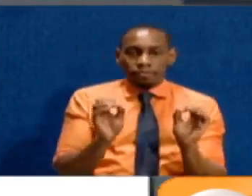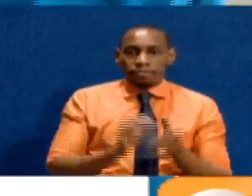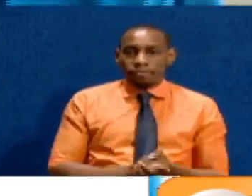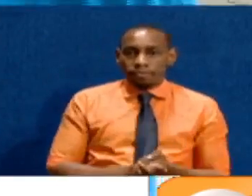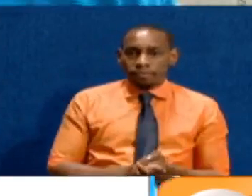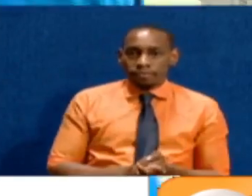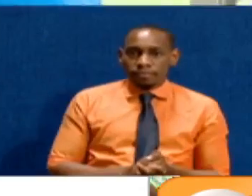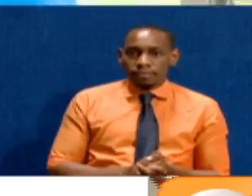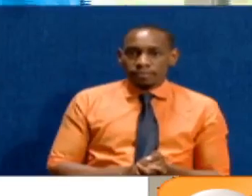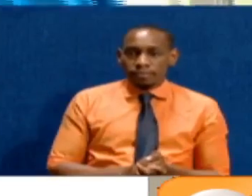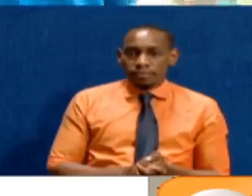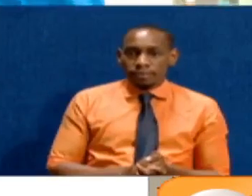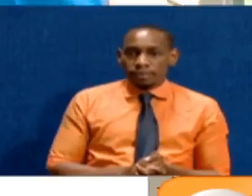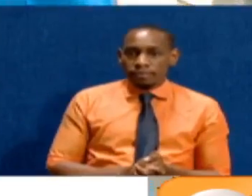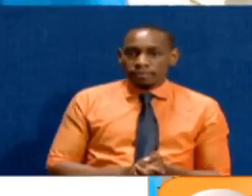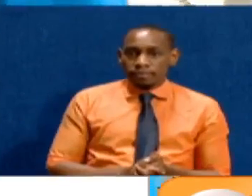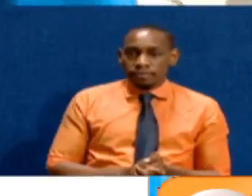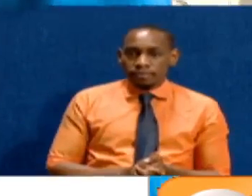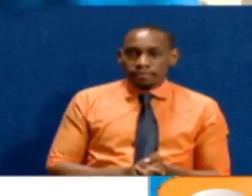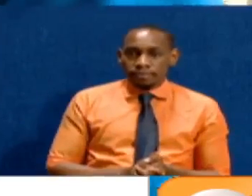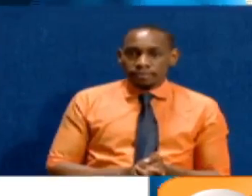ice cream. Very well.